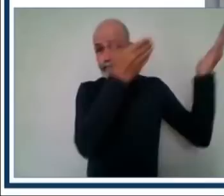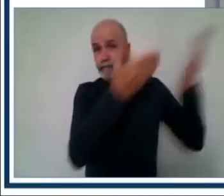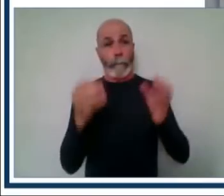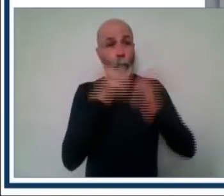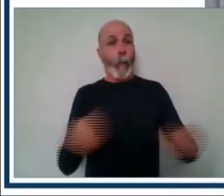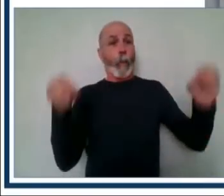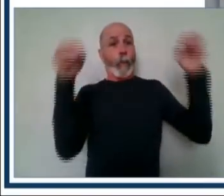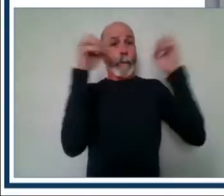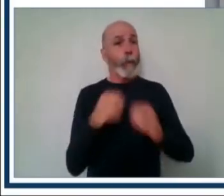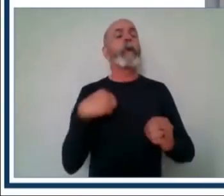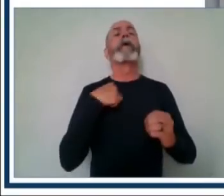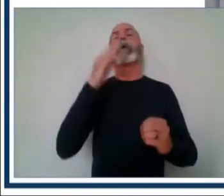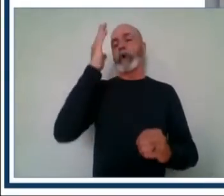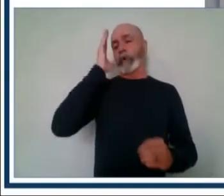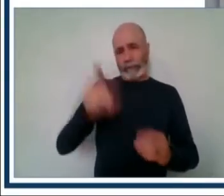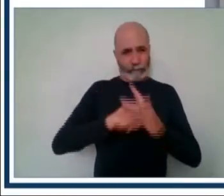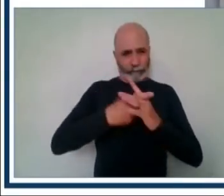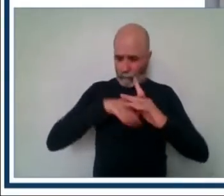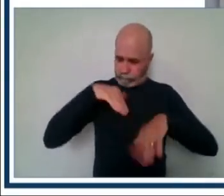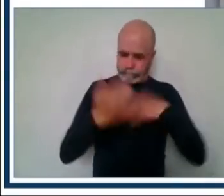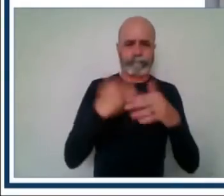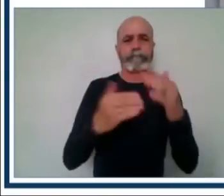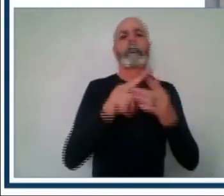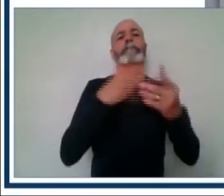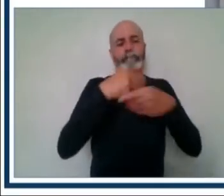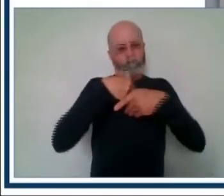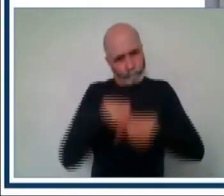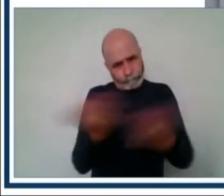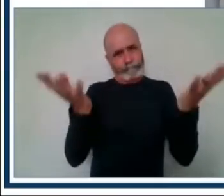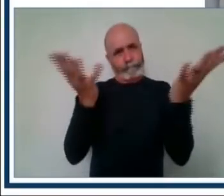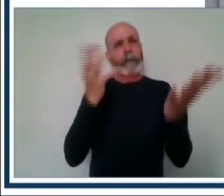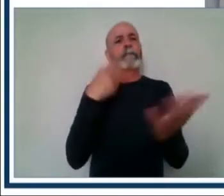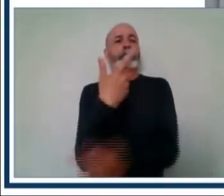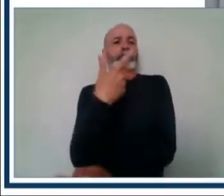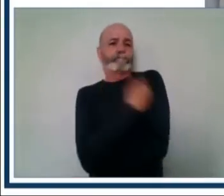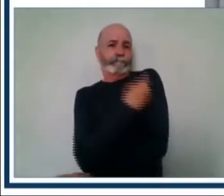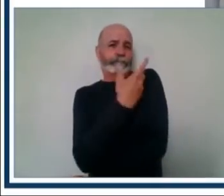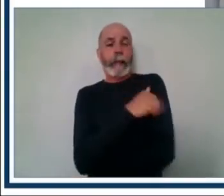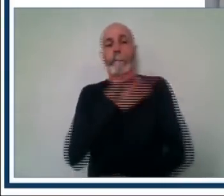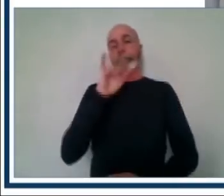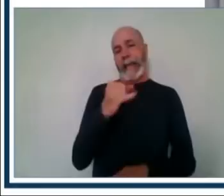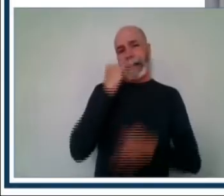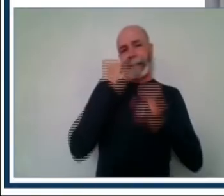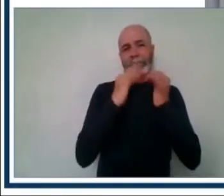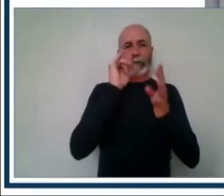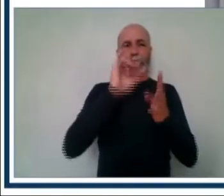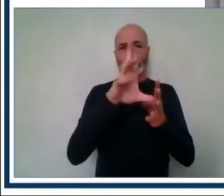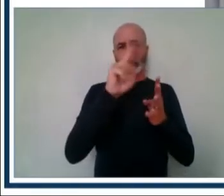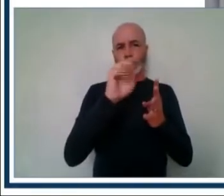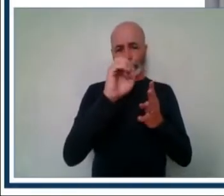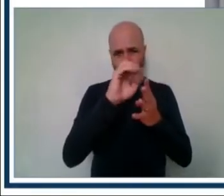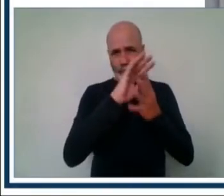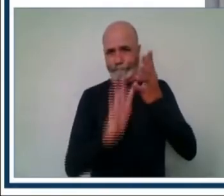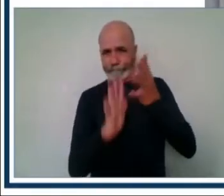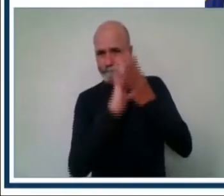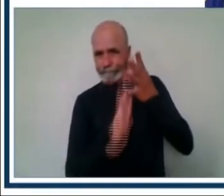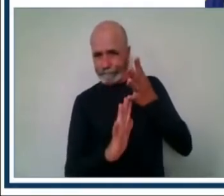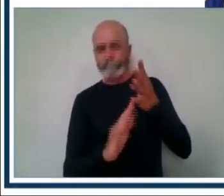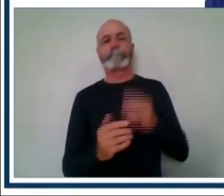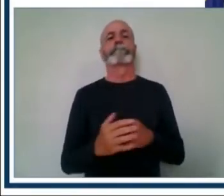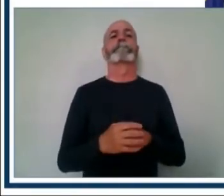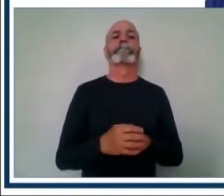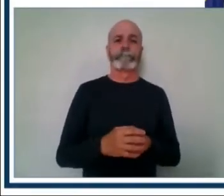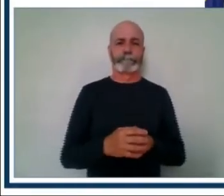to get a shot by June. Dr. Strang, you and I will have more to say about that, right? Absolutely. More to come